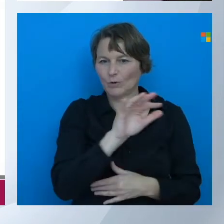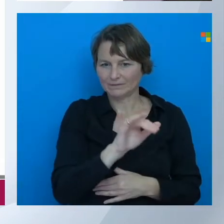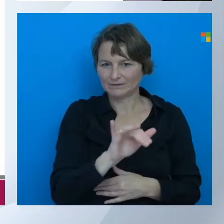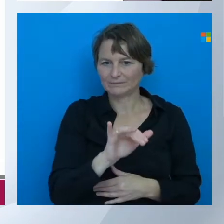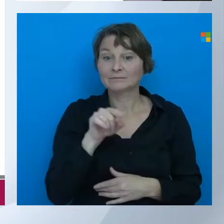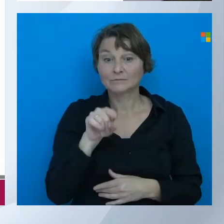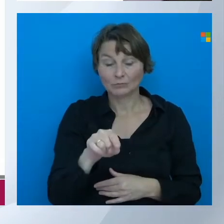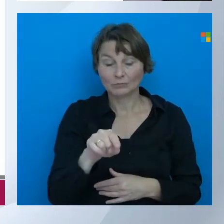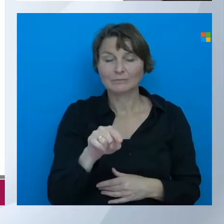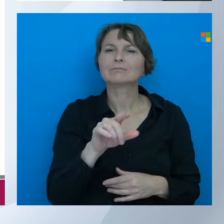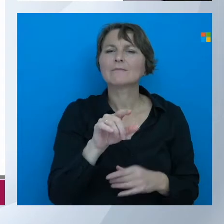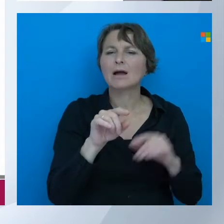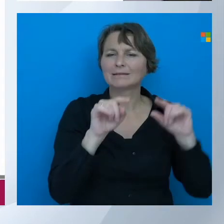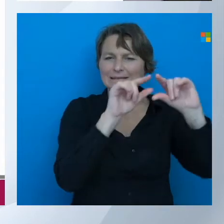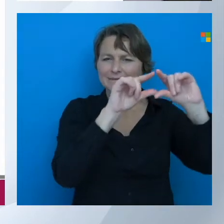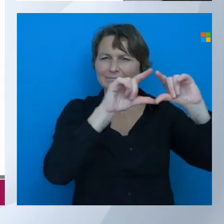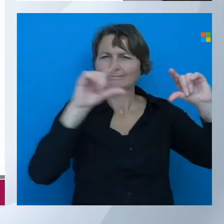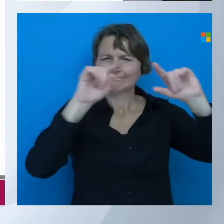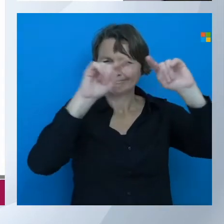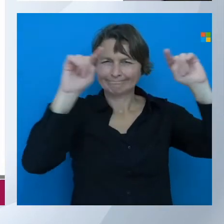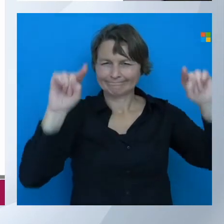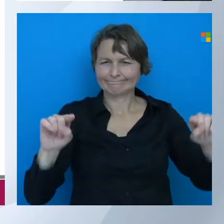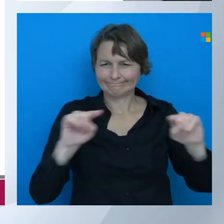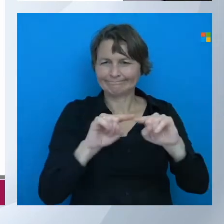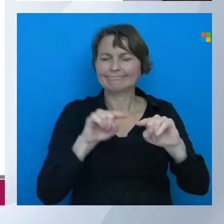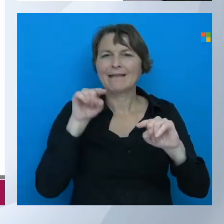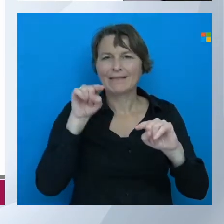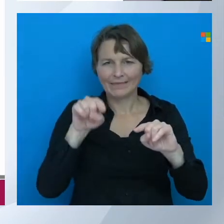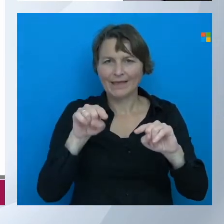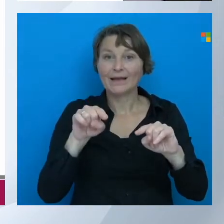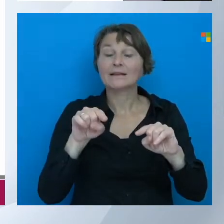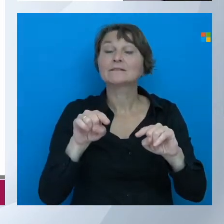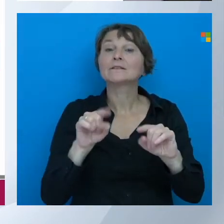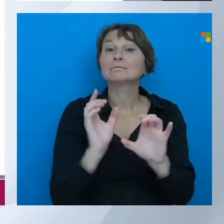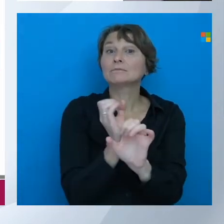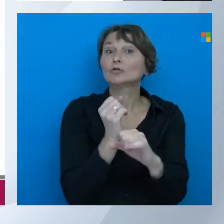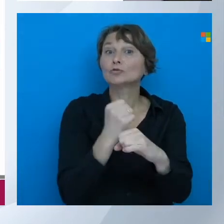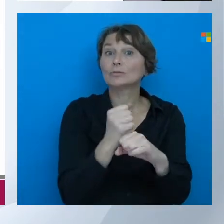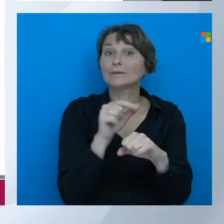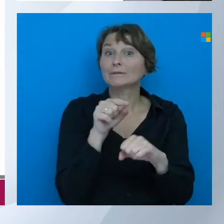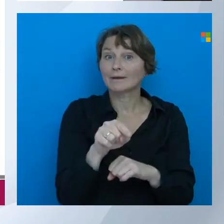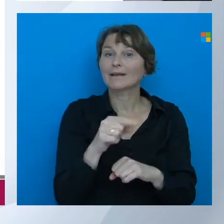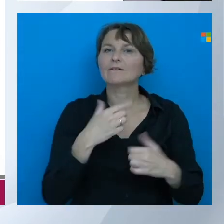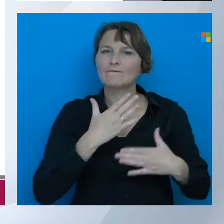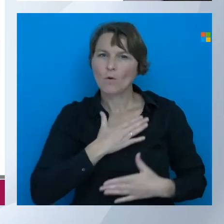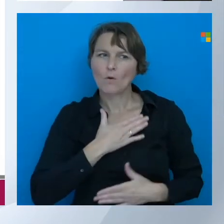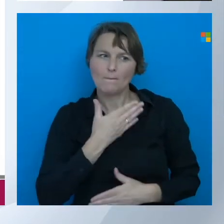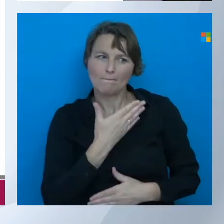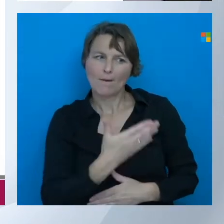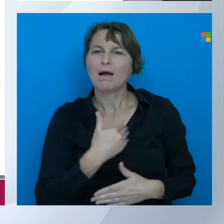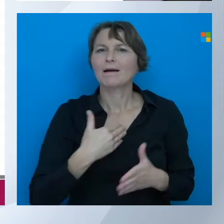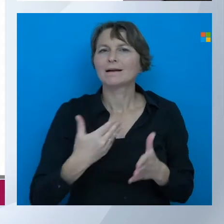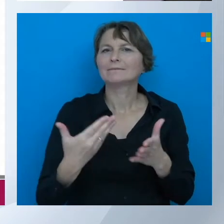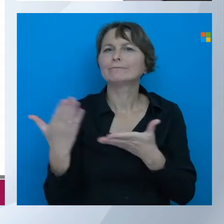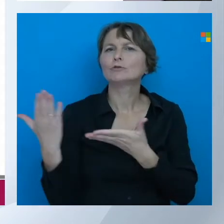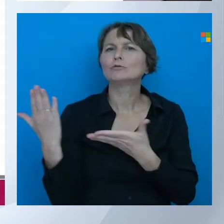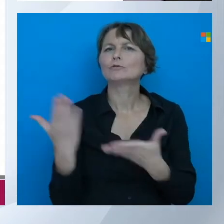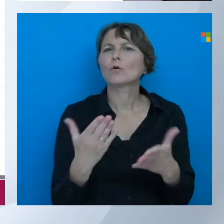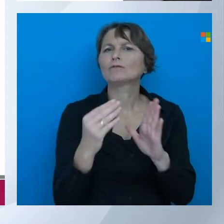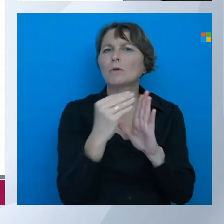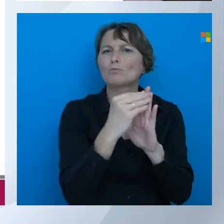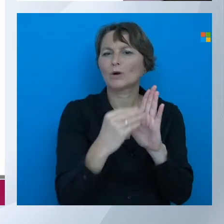commandlet to create a credential for my service principal, and then use that